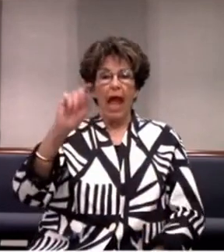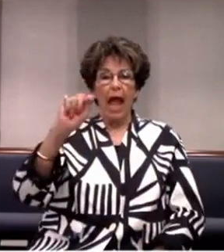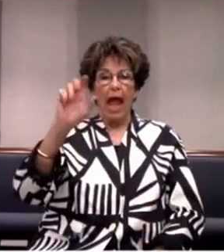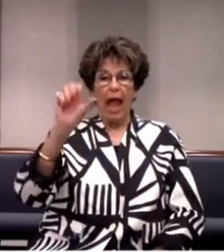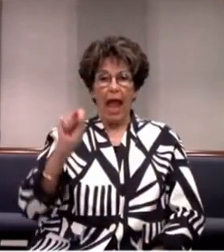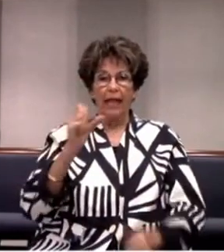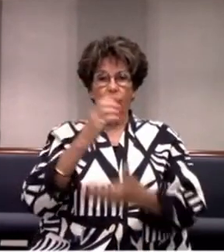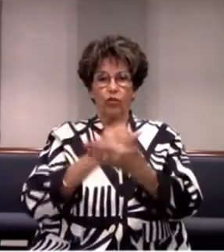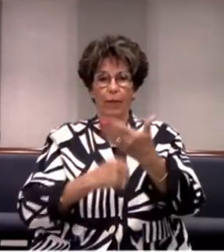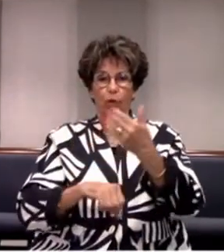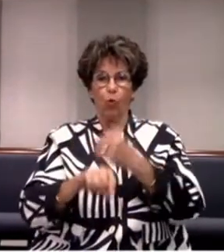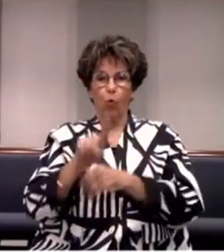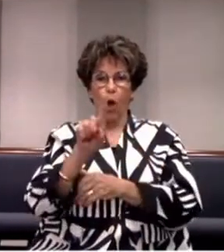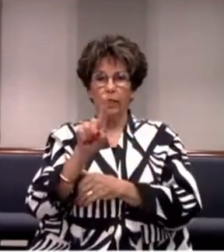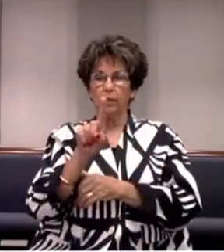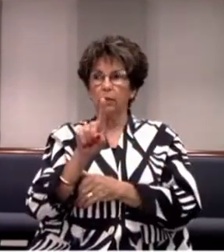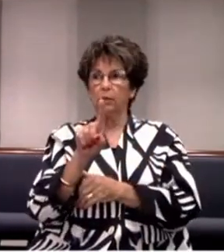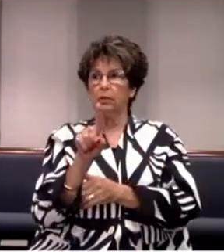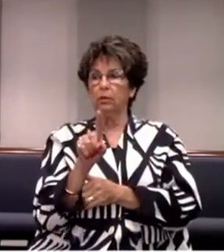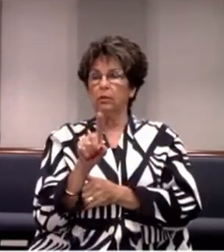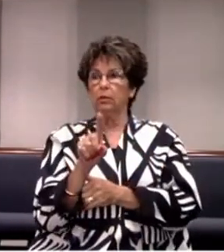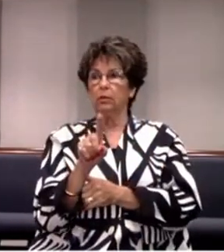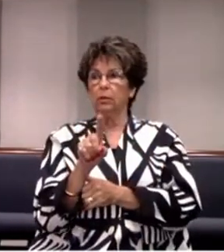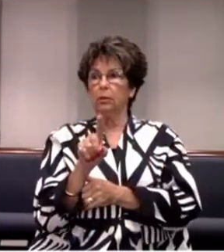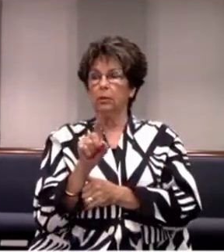please. Acts chapter 1.